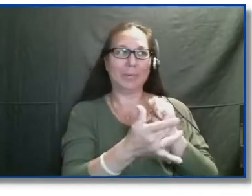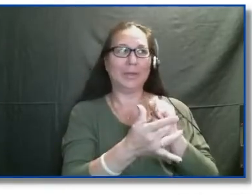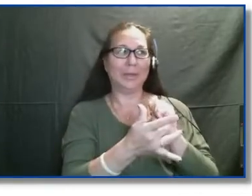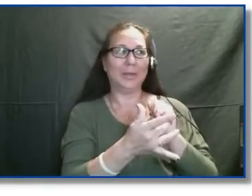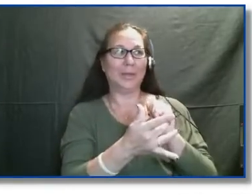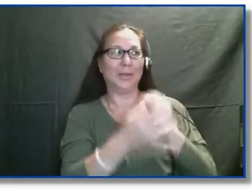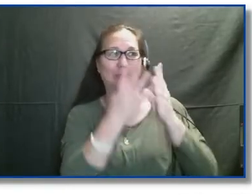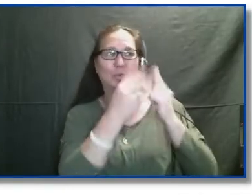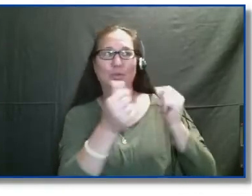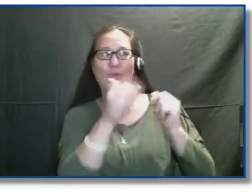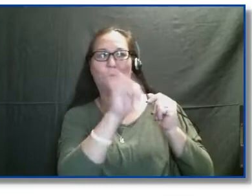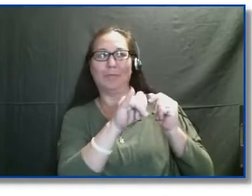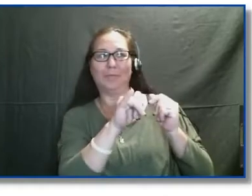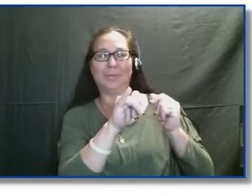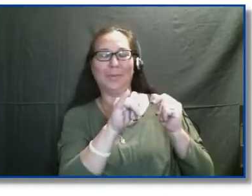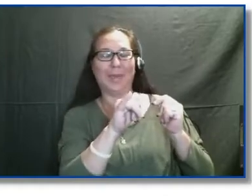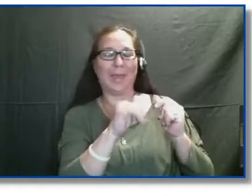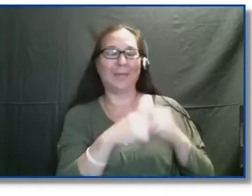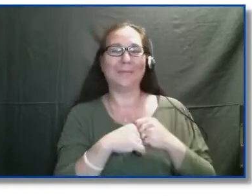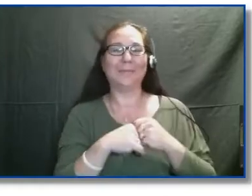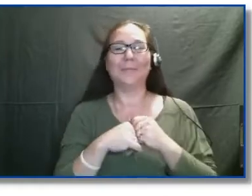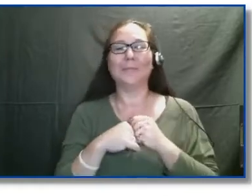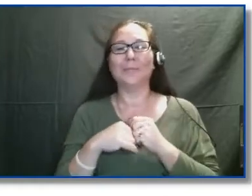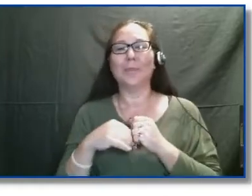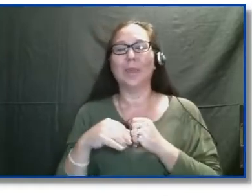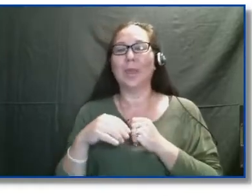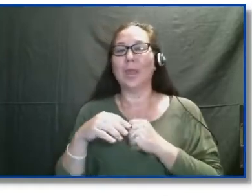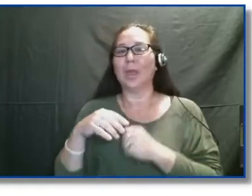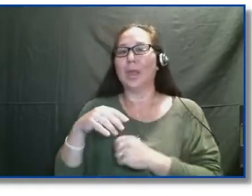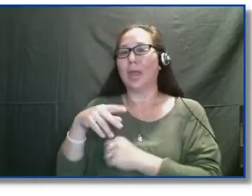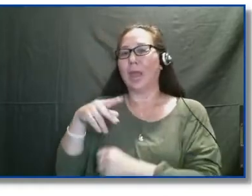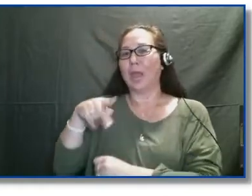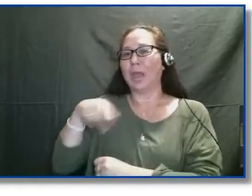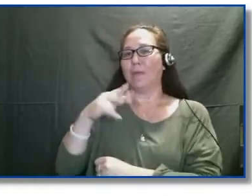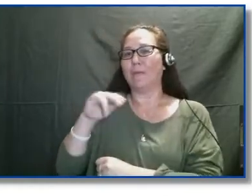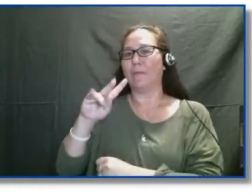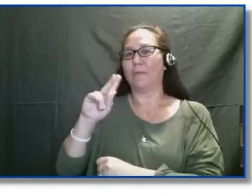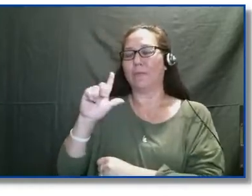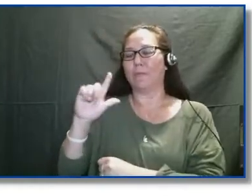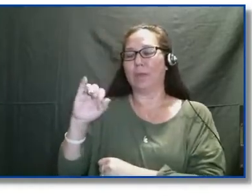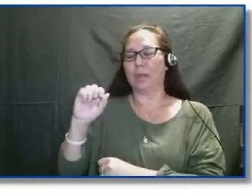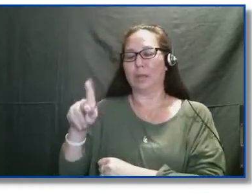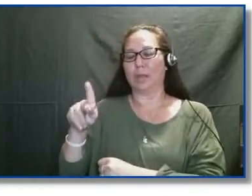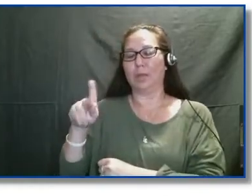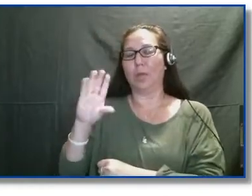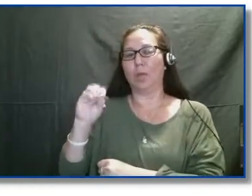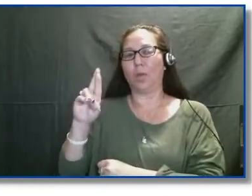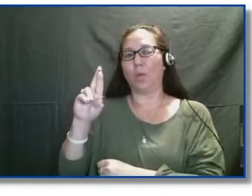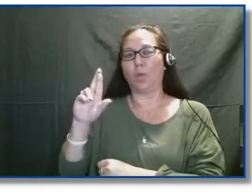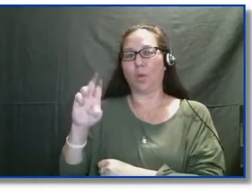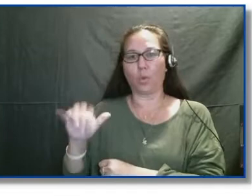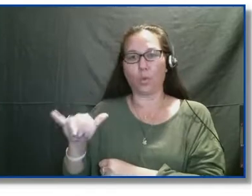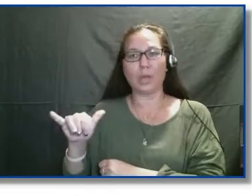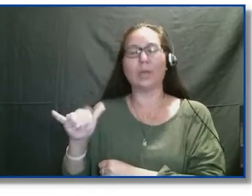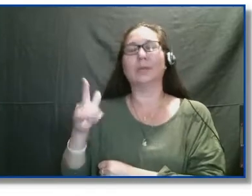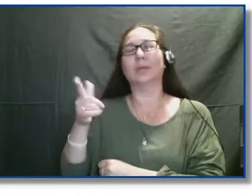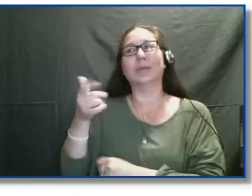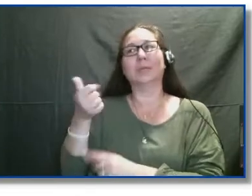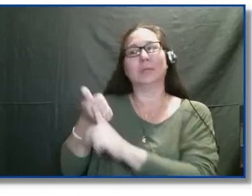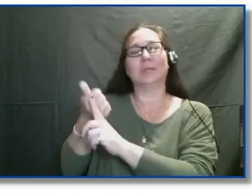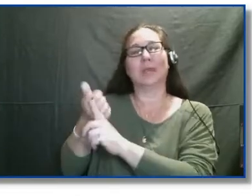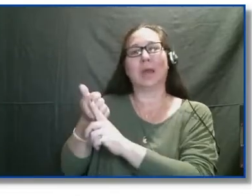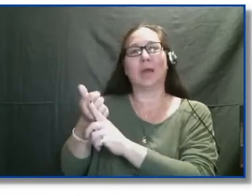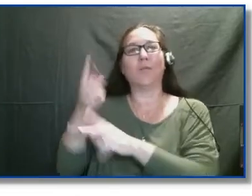Tonight, the program for this evening is Philip Corey, the Associate Provost at MIT, who oversees all the arts